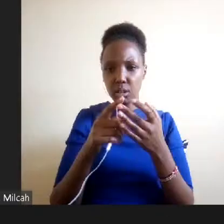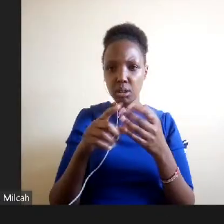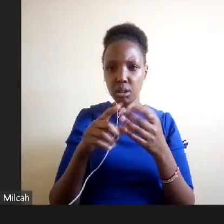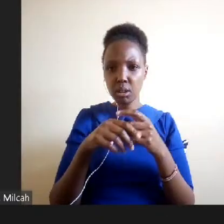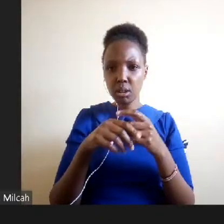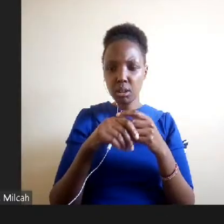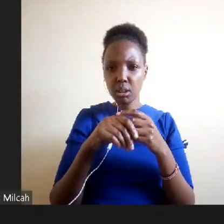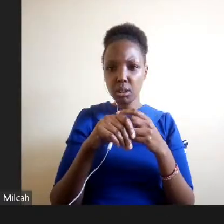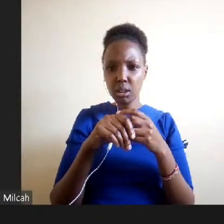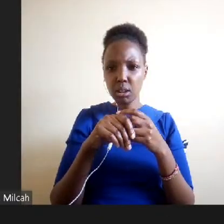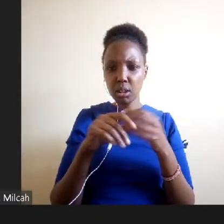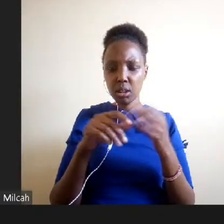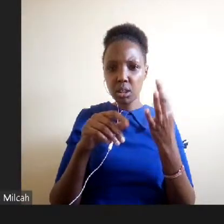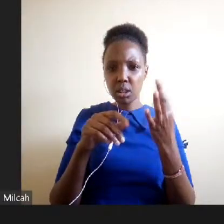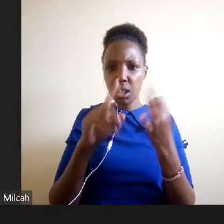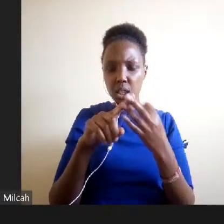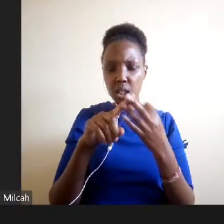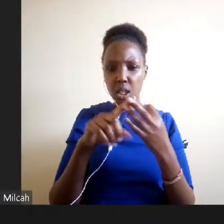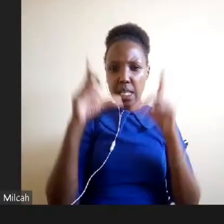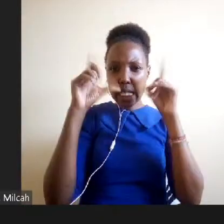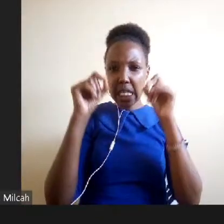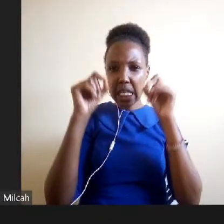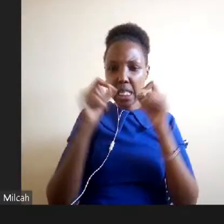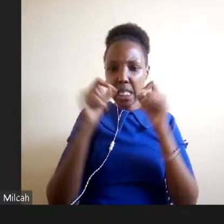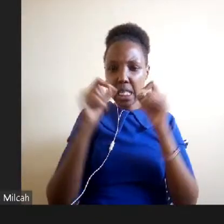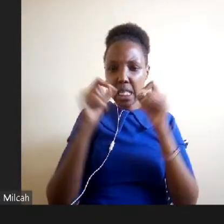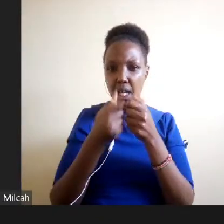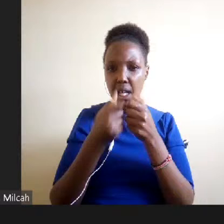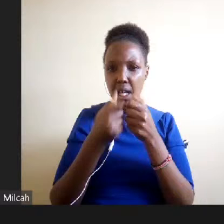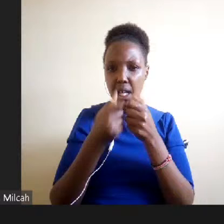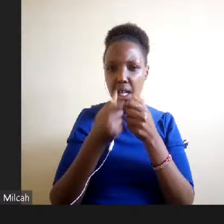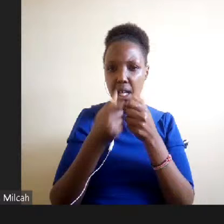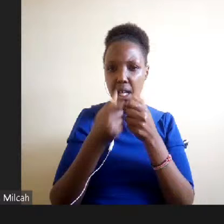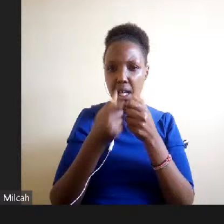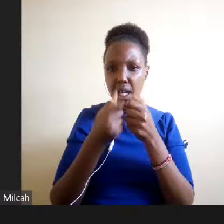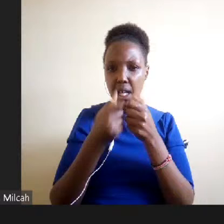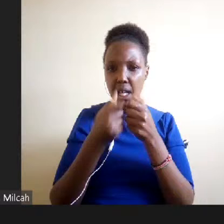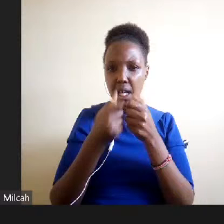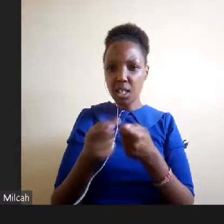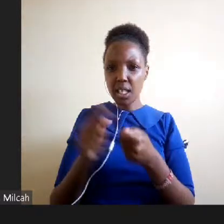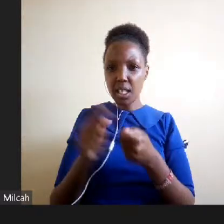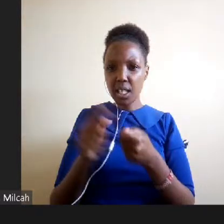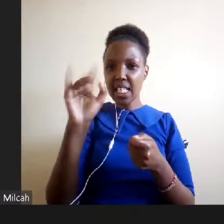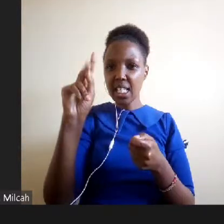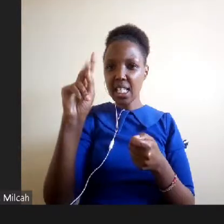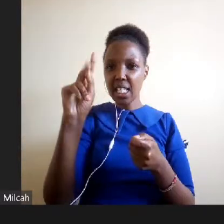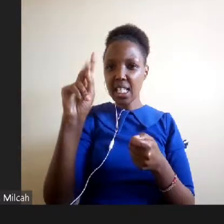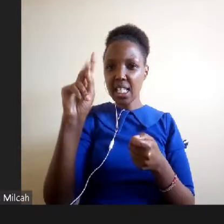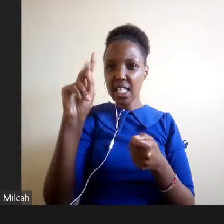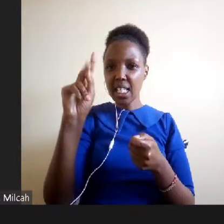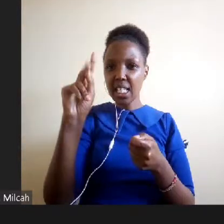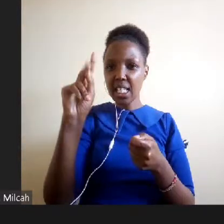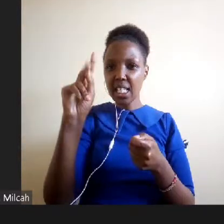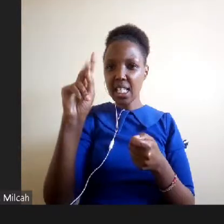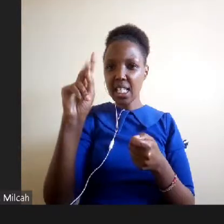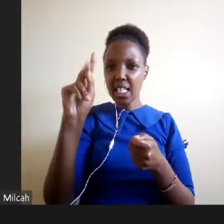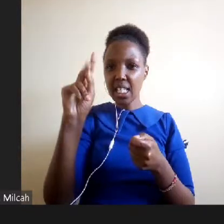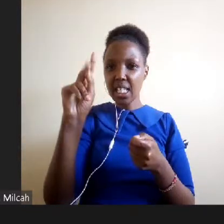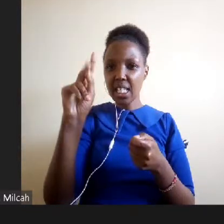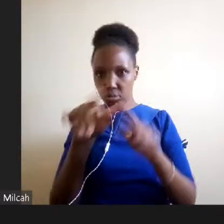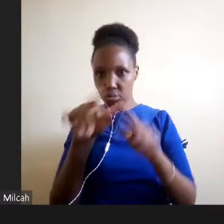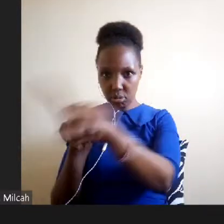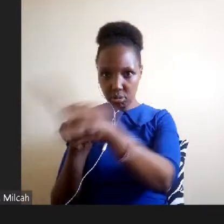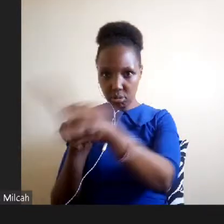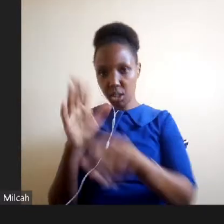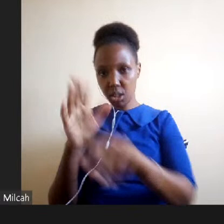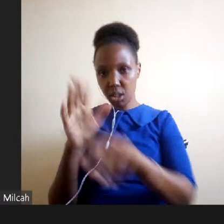there is Snapchat, which our children really love. And there's TikTok that is really trending right now. We need to be able to go through the privacy settings in each of